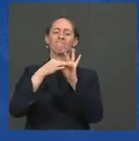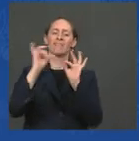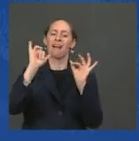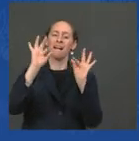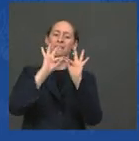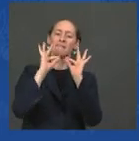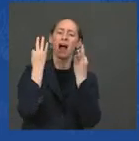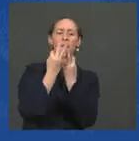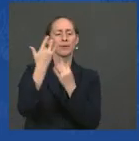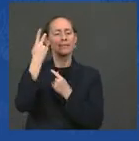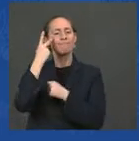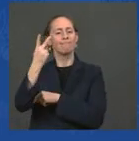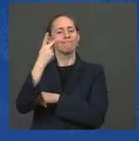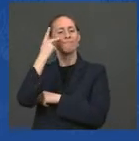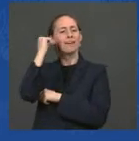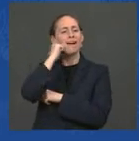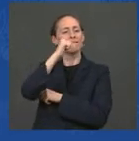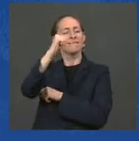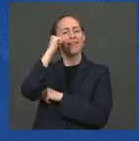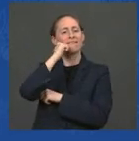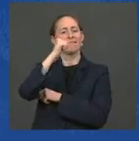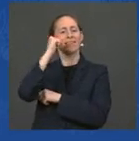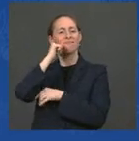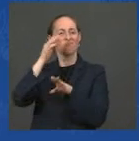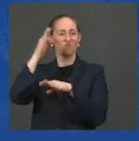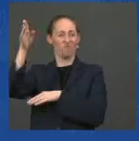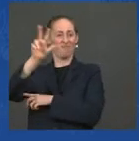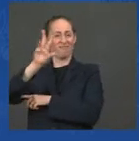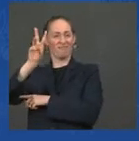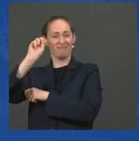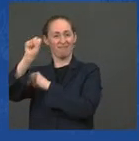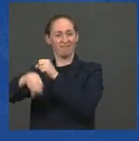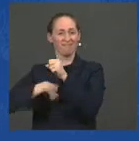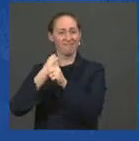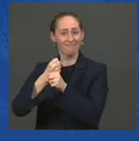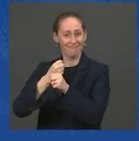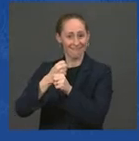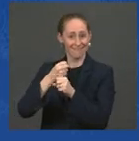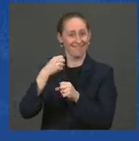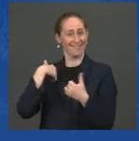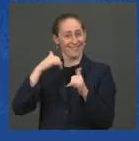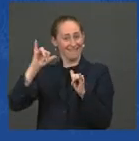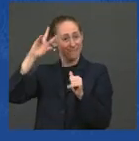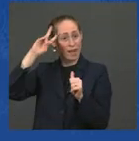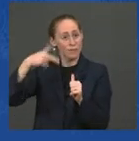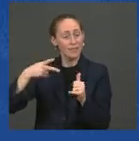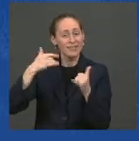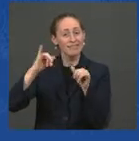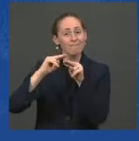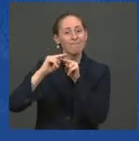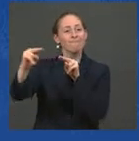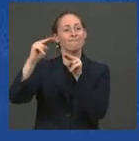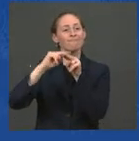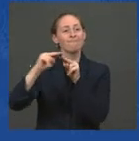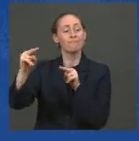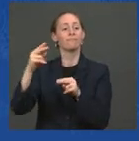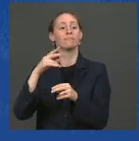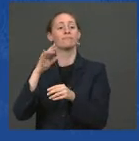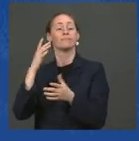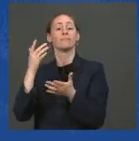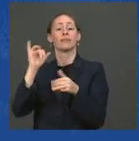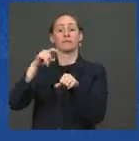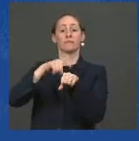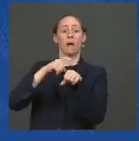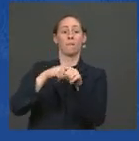day for 36 years as Vice President of the United States. After my wife and daughter were killed, I went home to see my family,